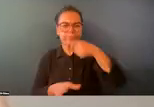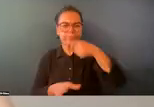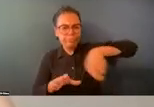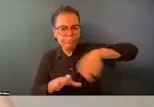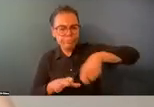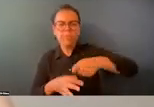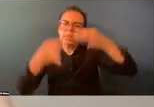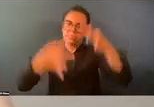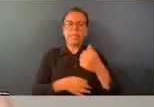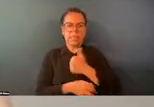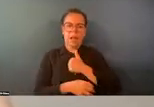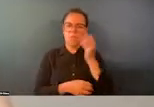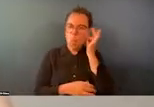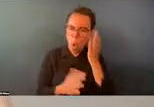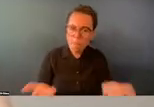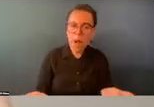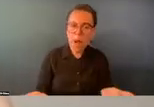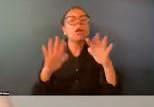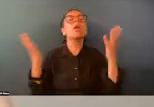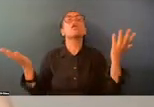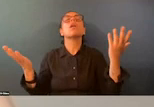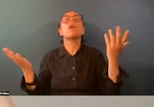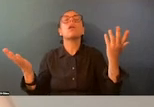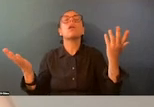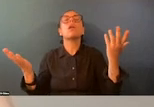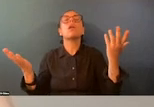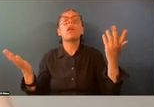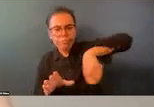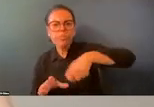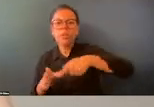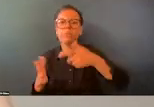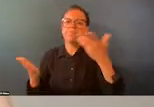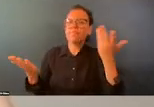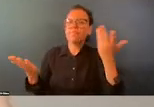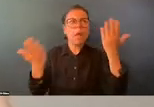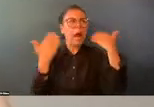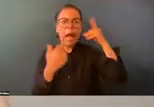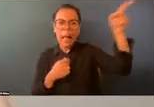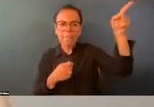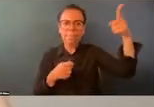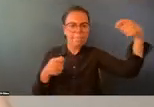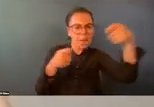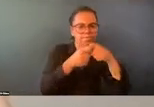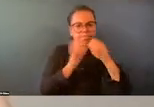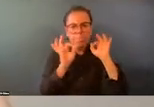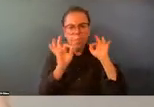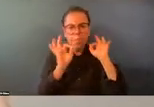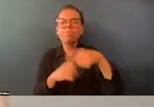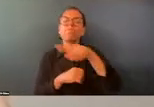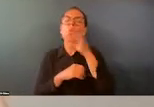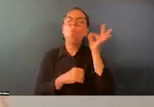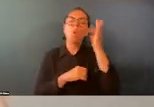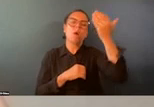prepare it, can make a difference in the households and communities' responses to the